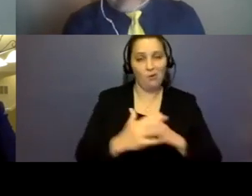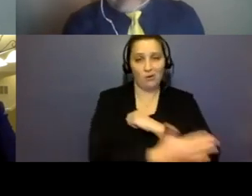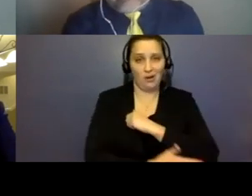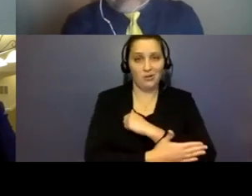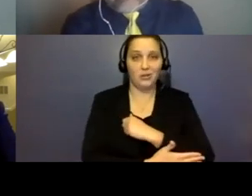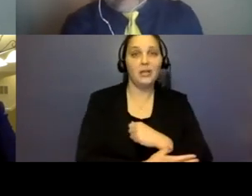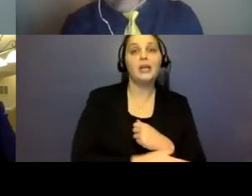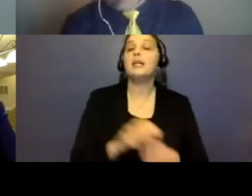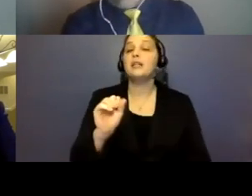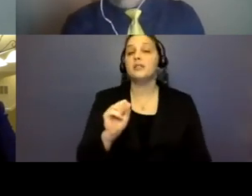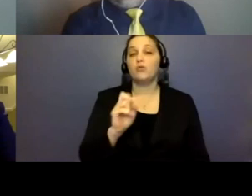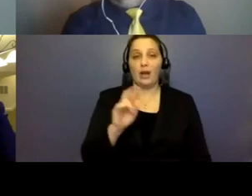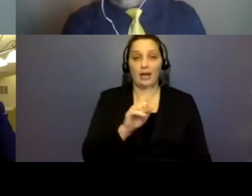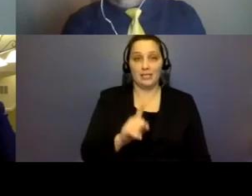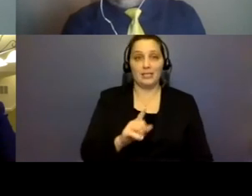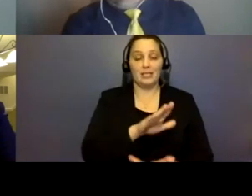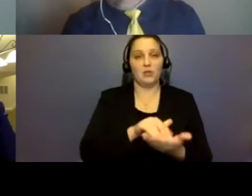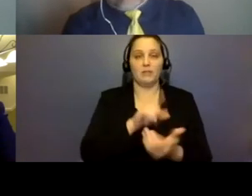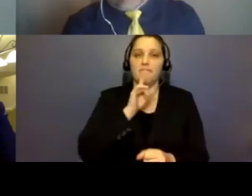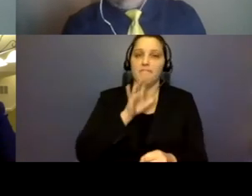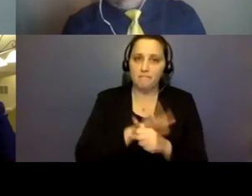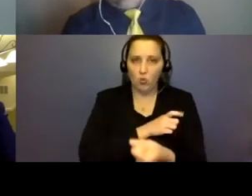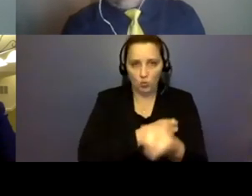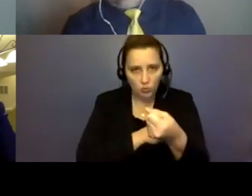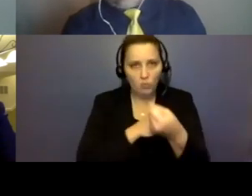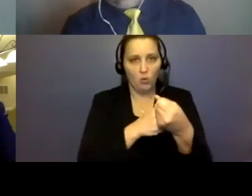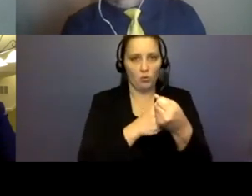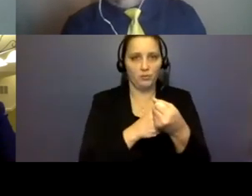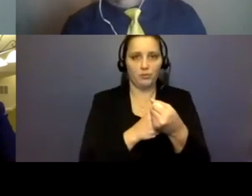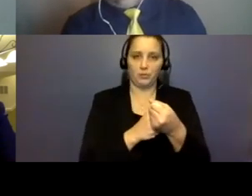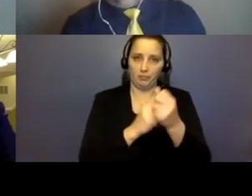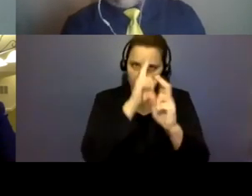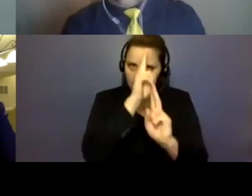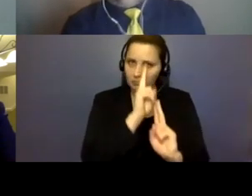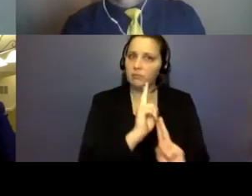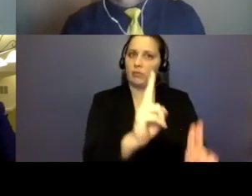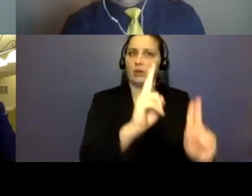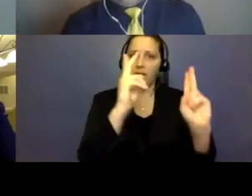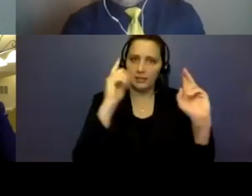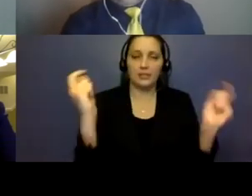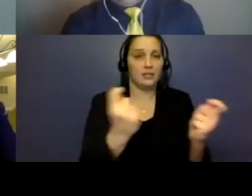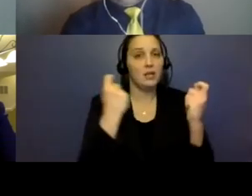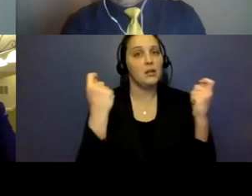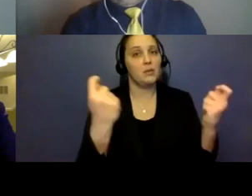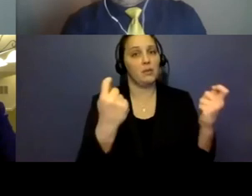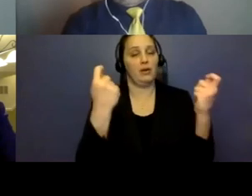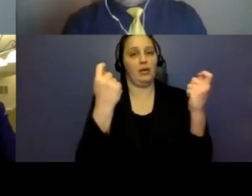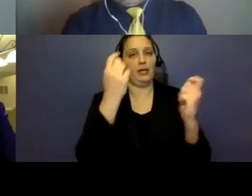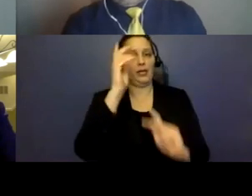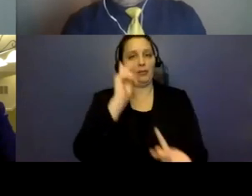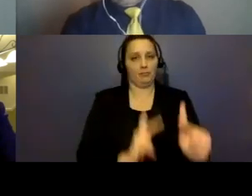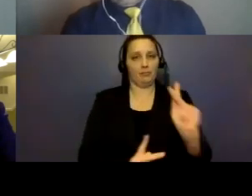the Straz Center is very, very committed to supporting our and honoring and celebrating those who